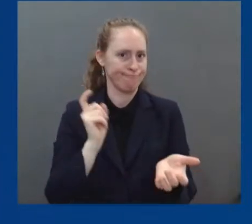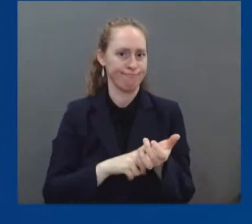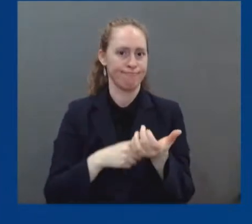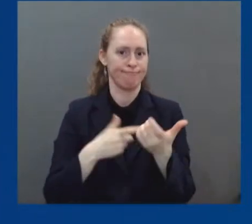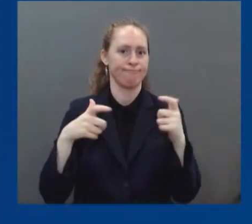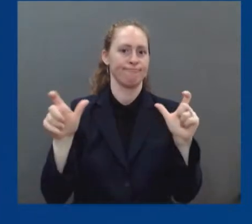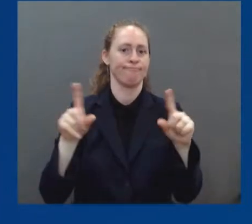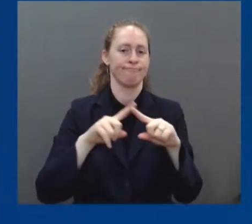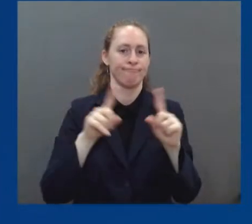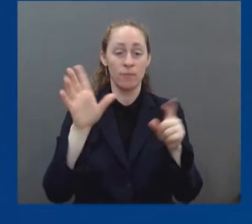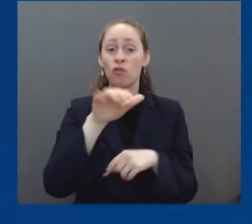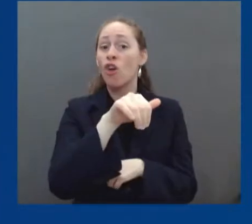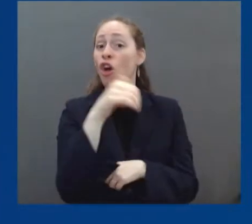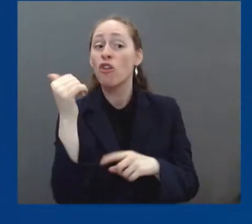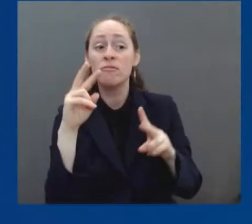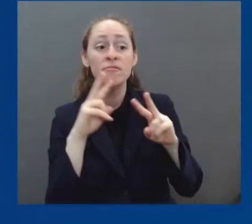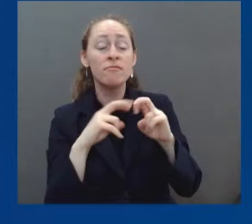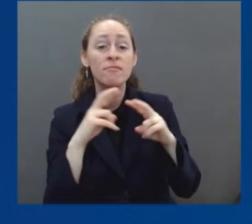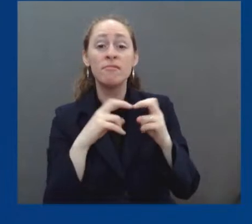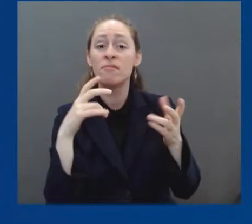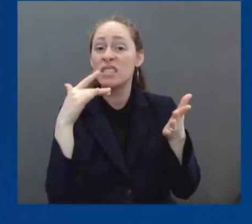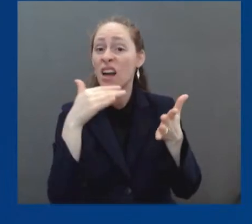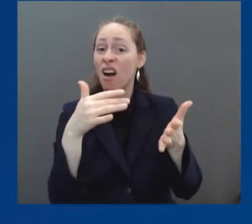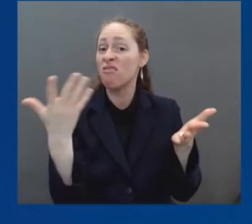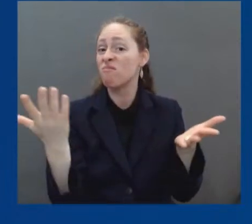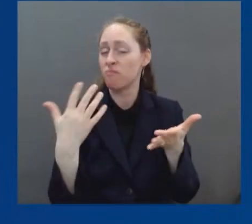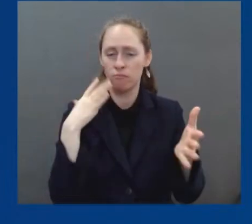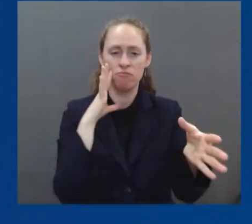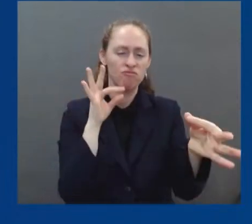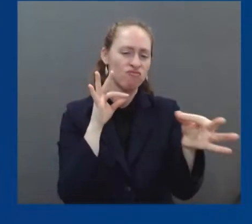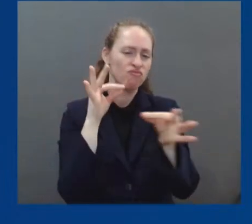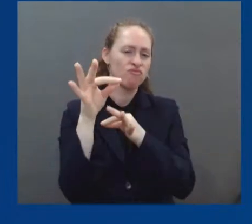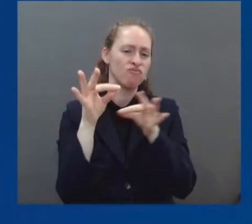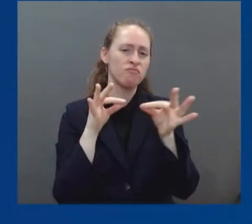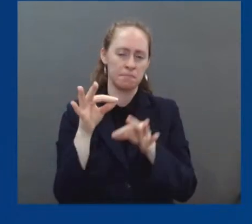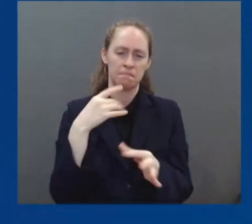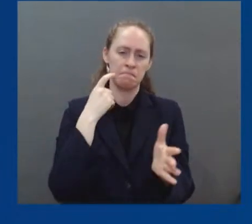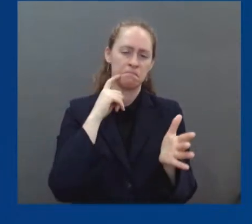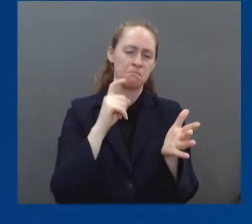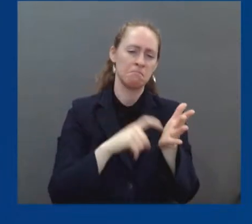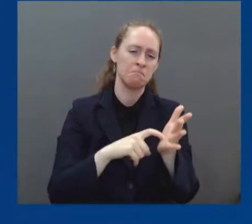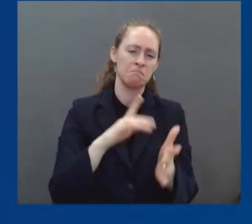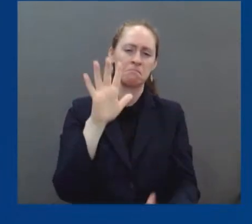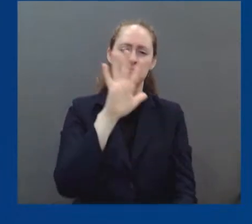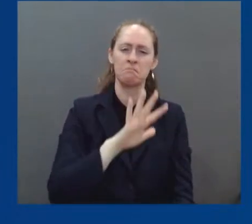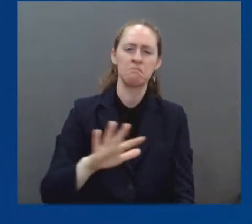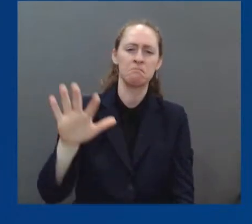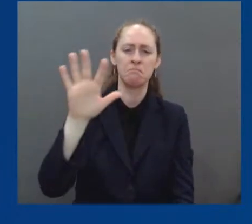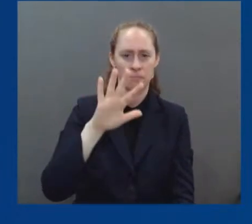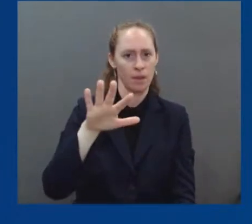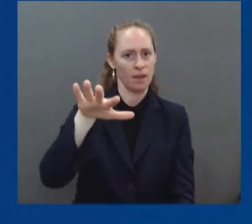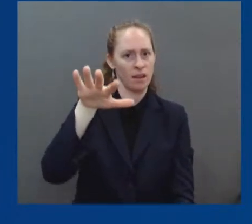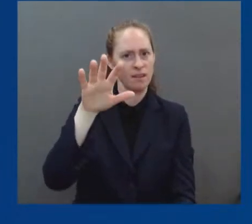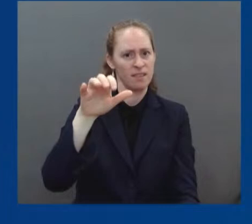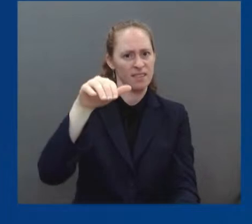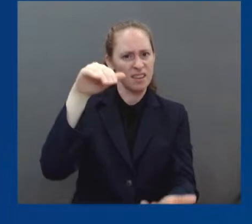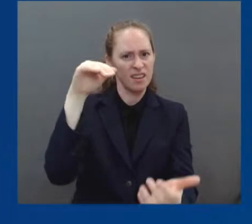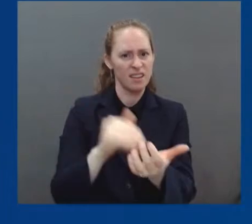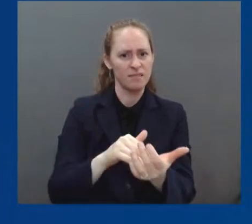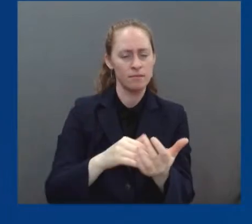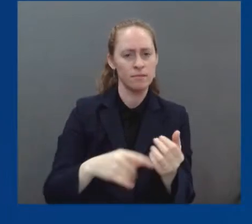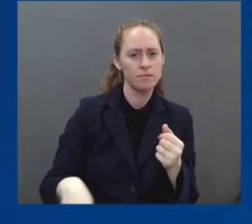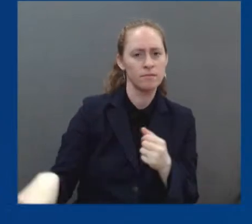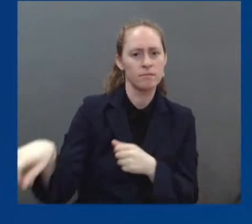Arbel, about 500,000 members of a health services group, again, age 60 years of age or older, and